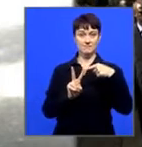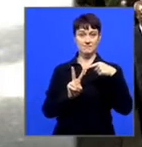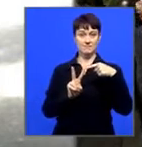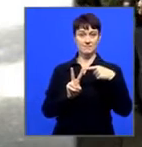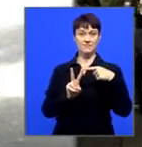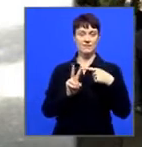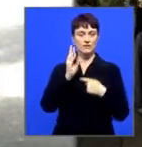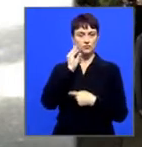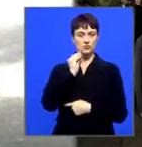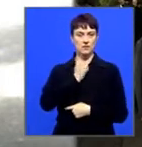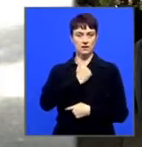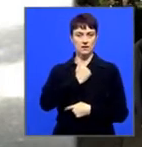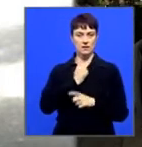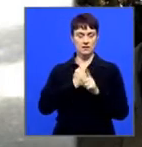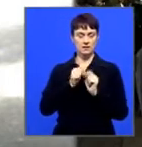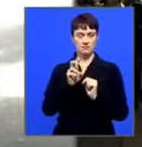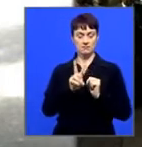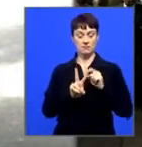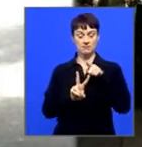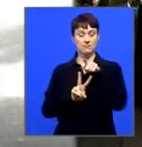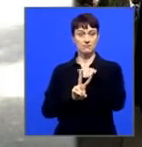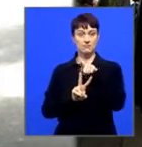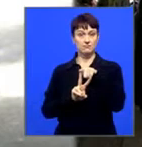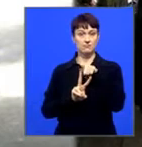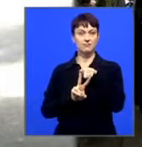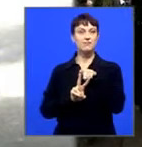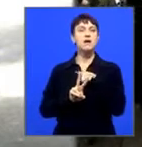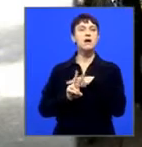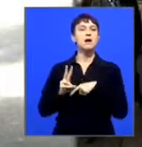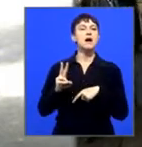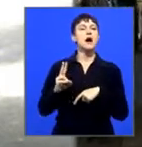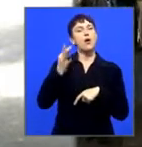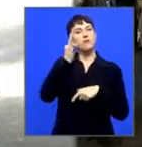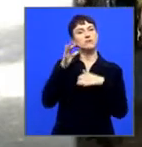Mandla. A lot of the elders from the Abu Tembo clan